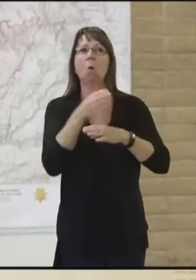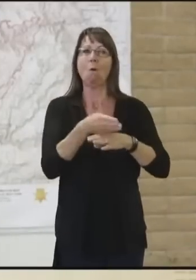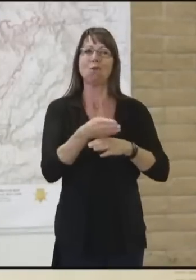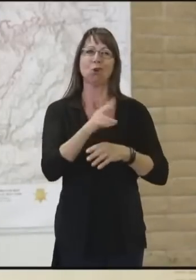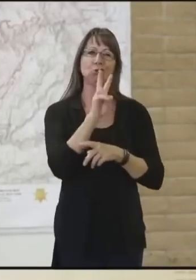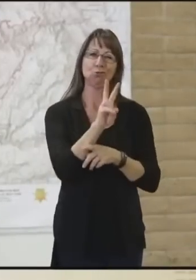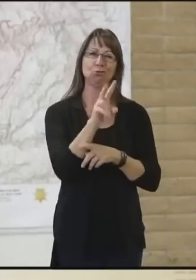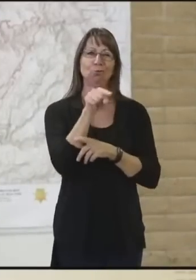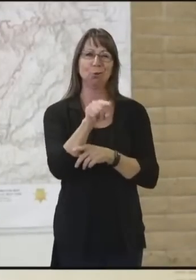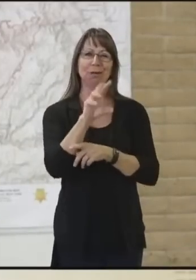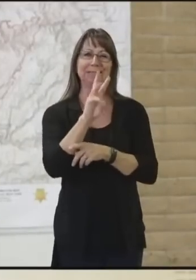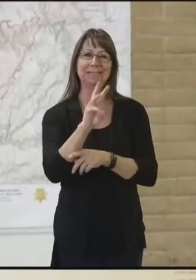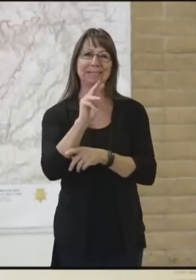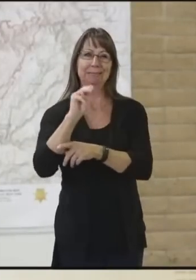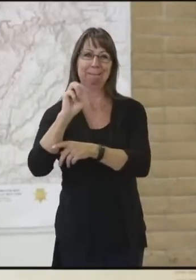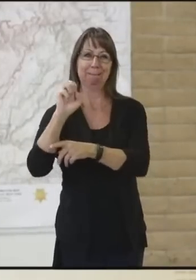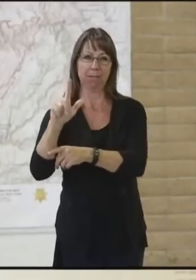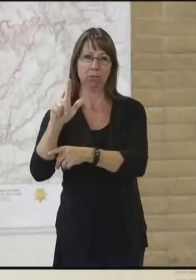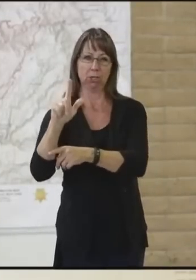burned.